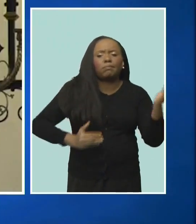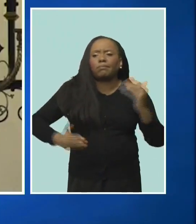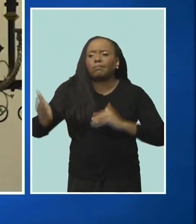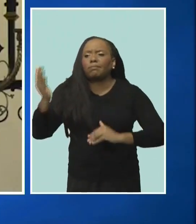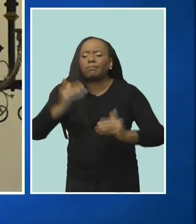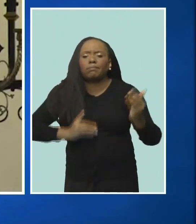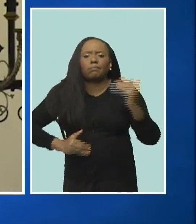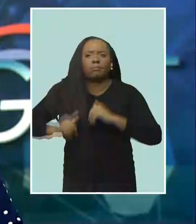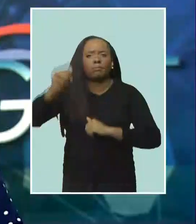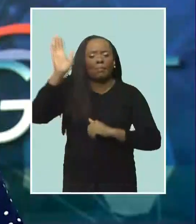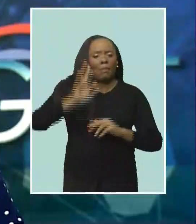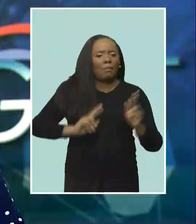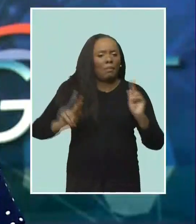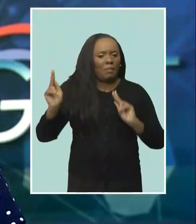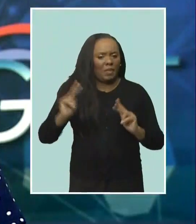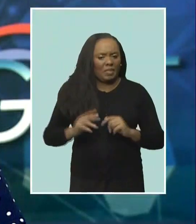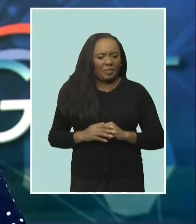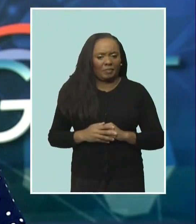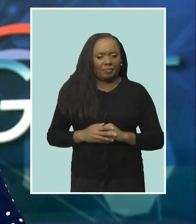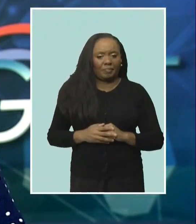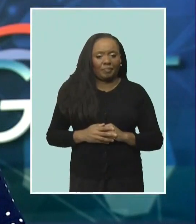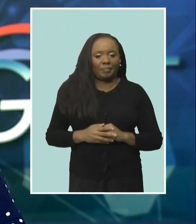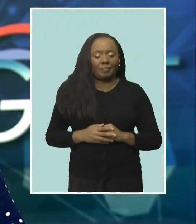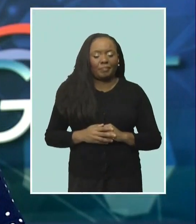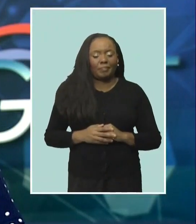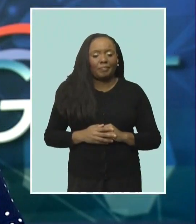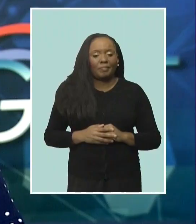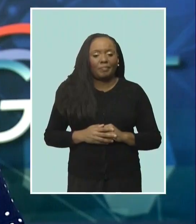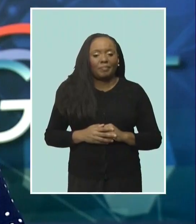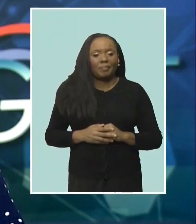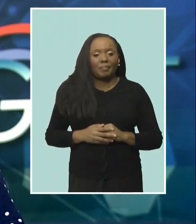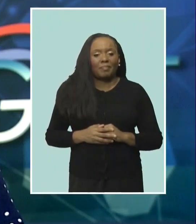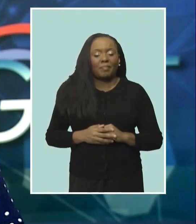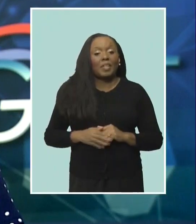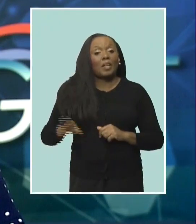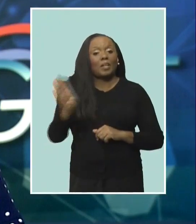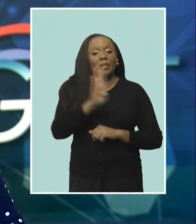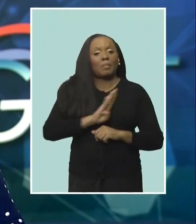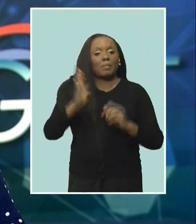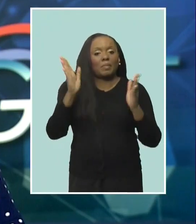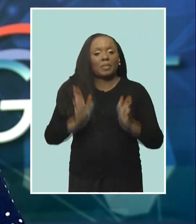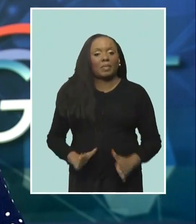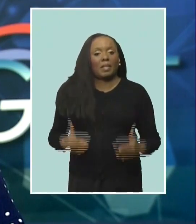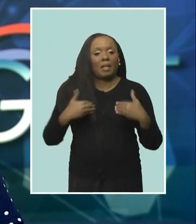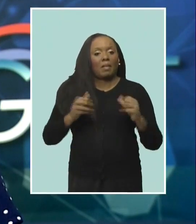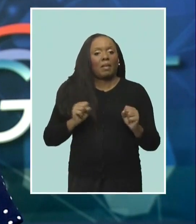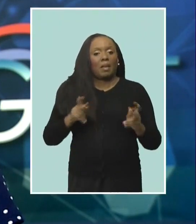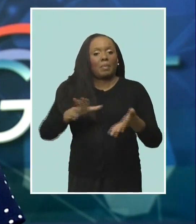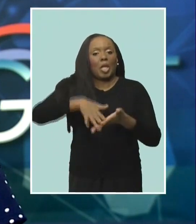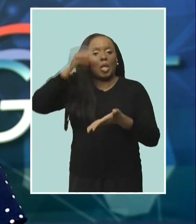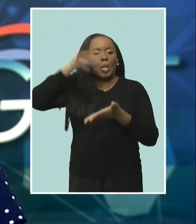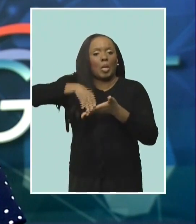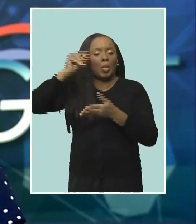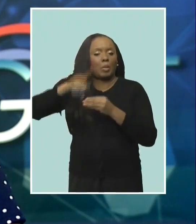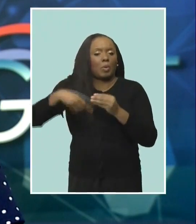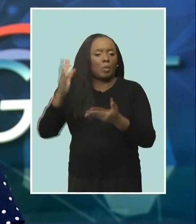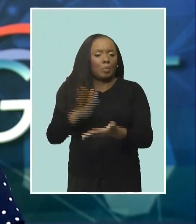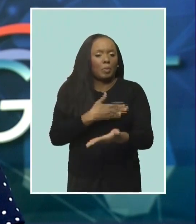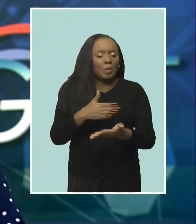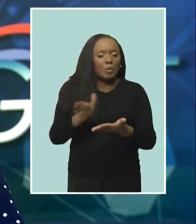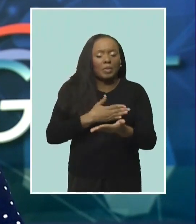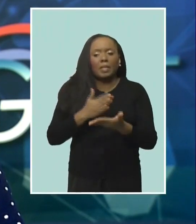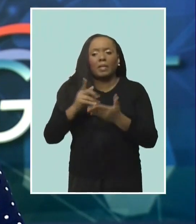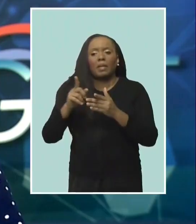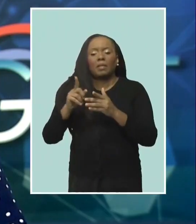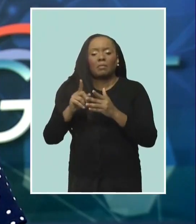thick darknesses. Barbadians are being given the opportunity to learn about different aspects of music production from conception